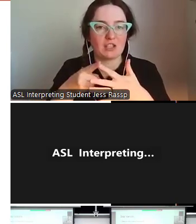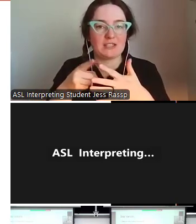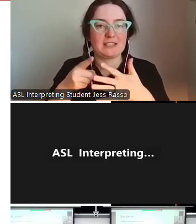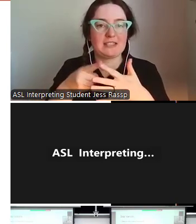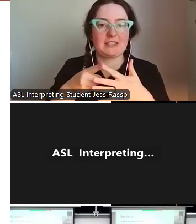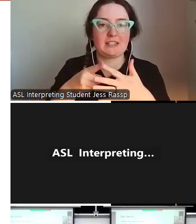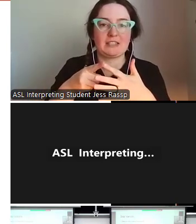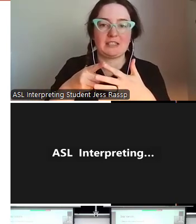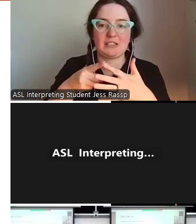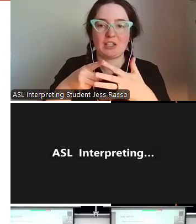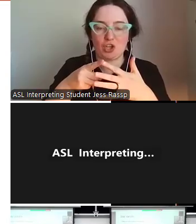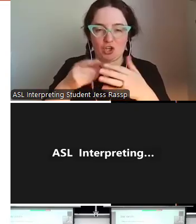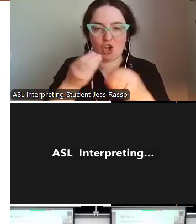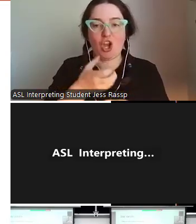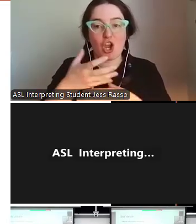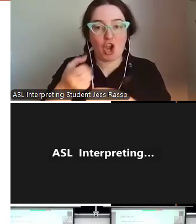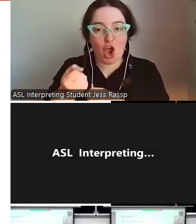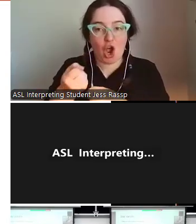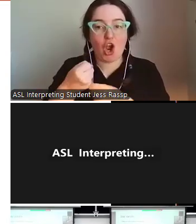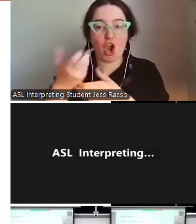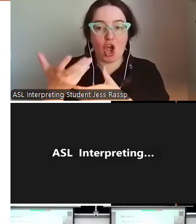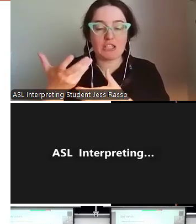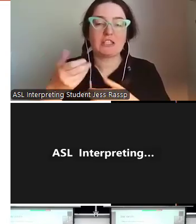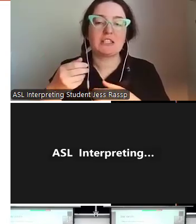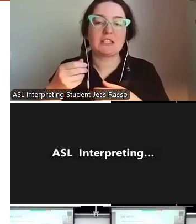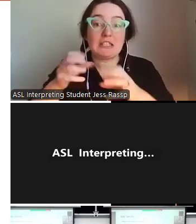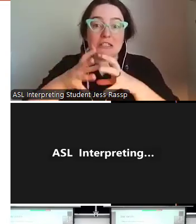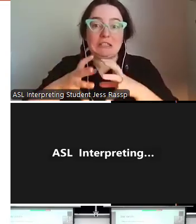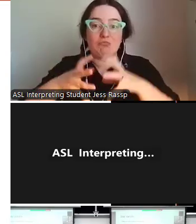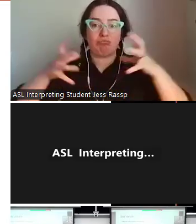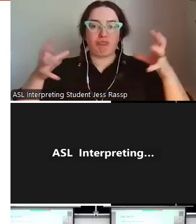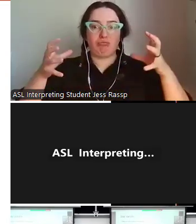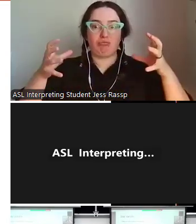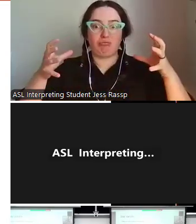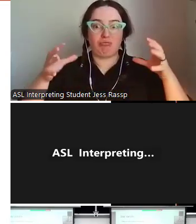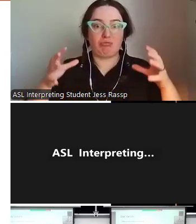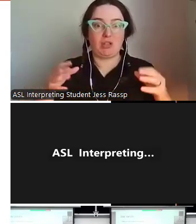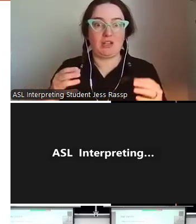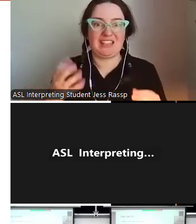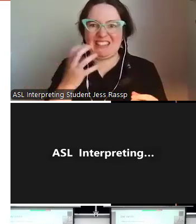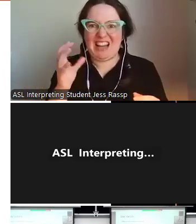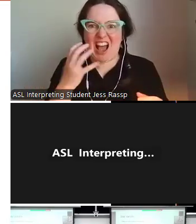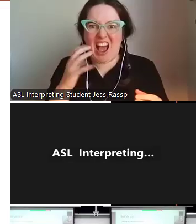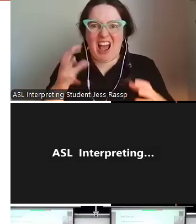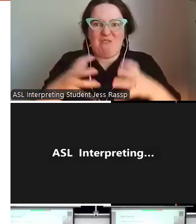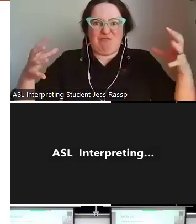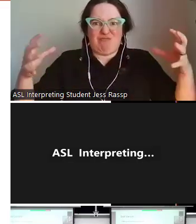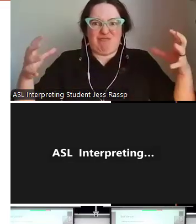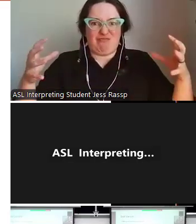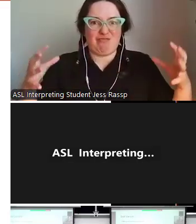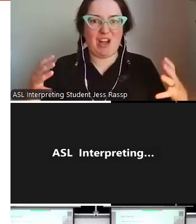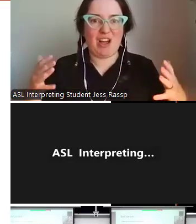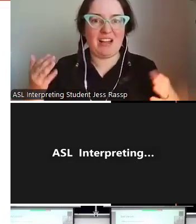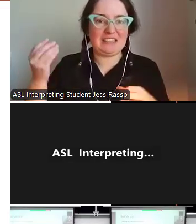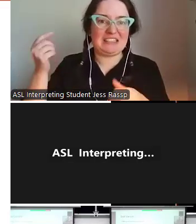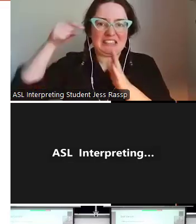leads to inflammation, and it destroys cell membranes. This also allows for the bee venom to get deeper into the tissues. All